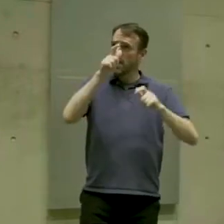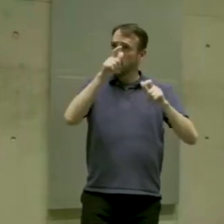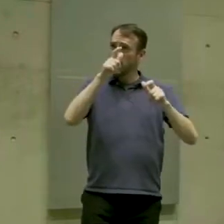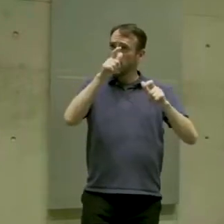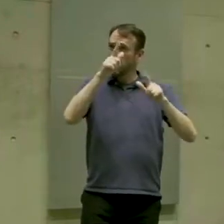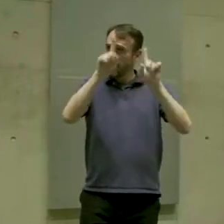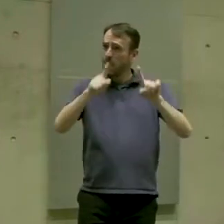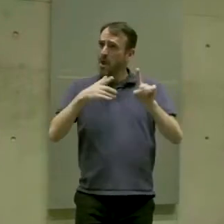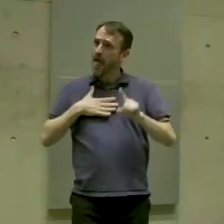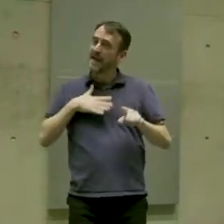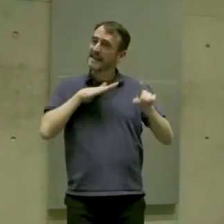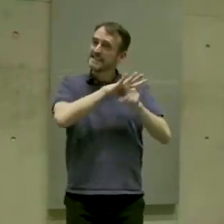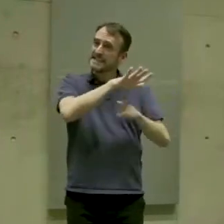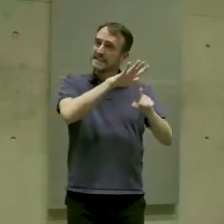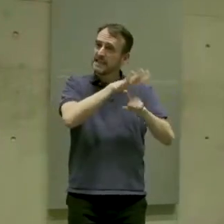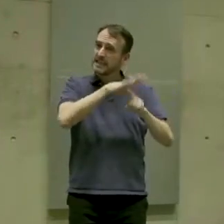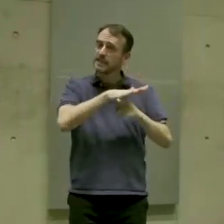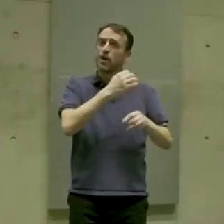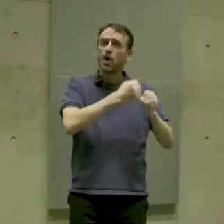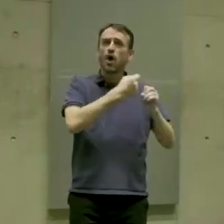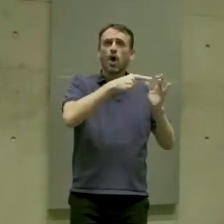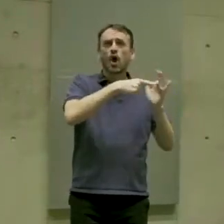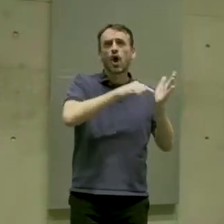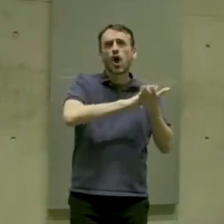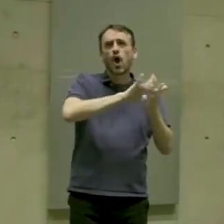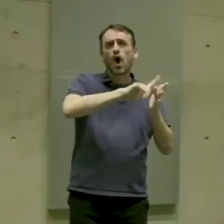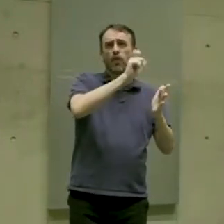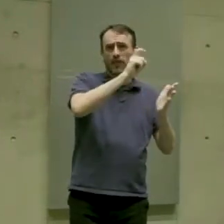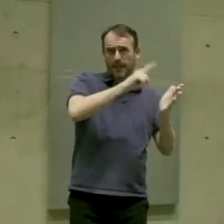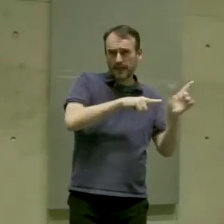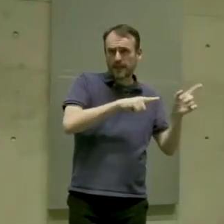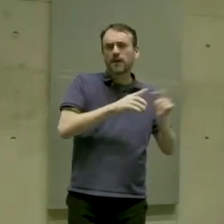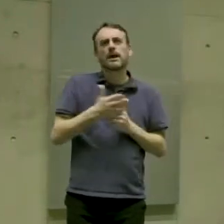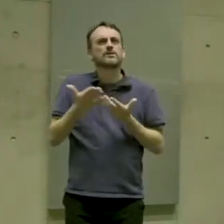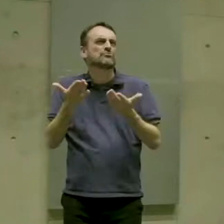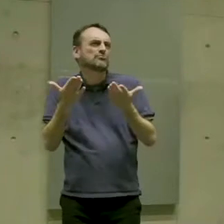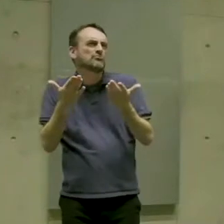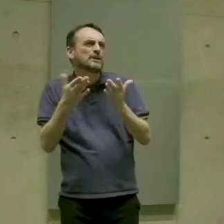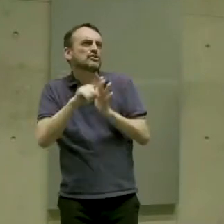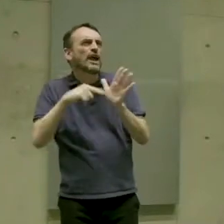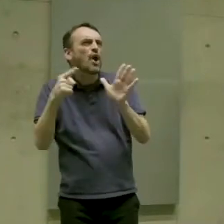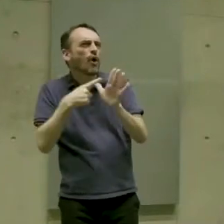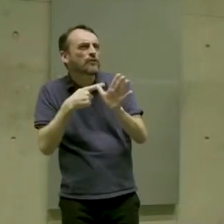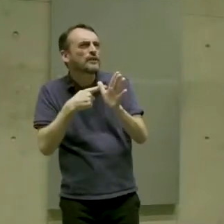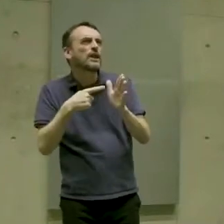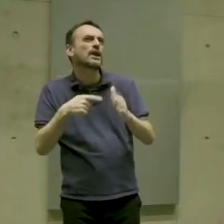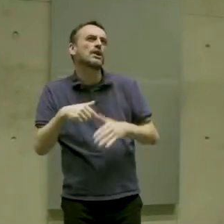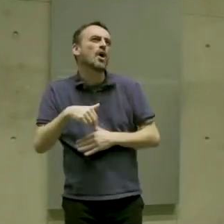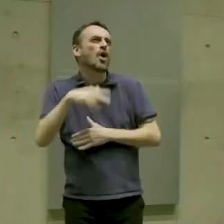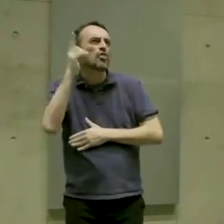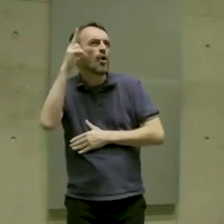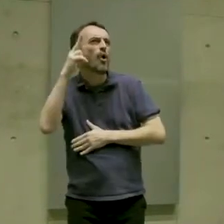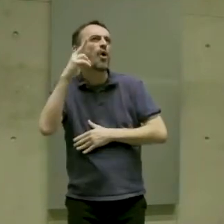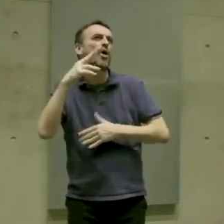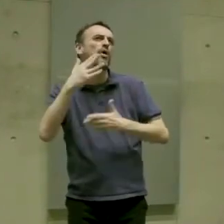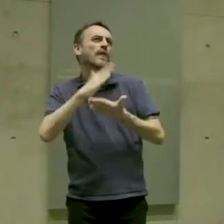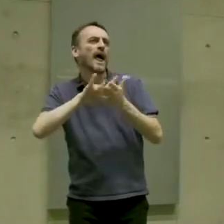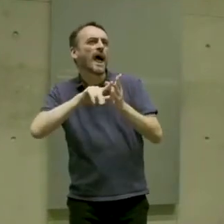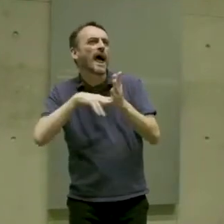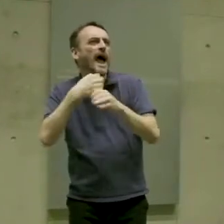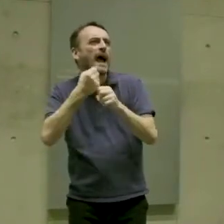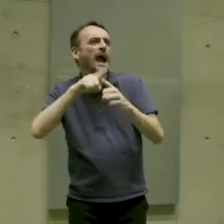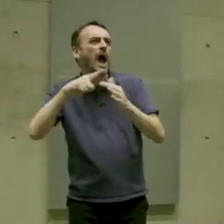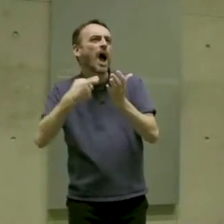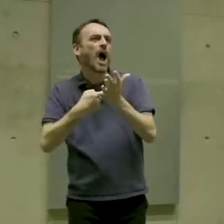Jane Austen's Northanger Abbey, that's a great example of the, honestly, scorn that was poured on the genre in its own